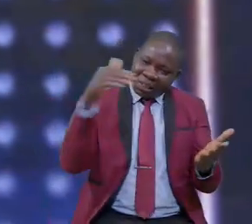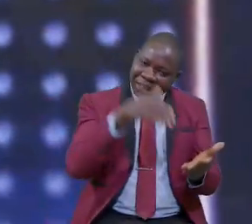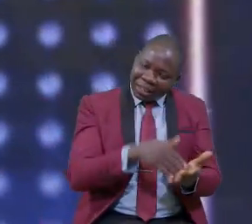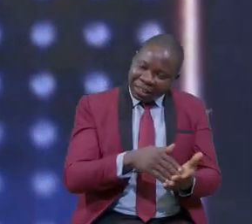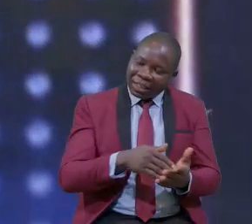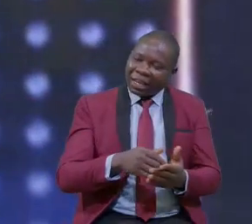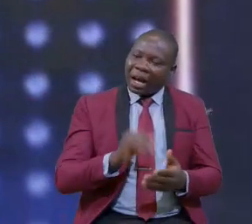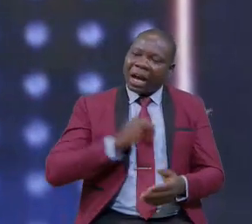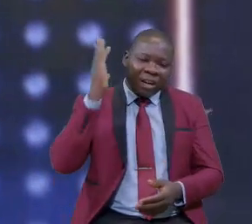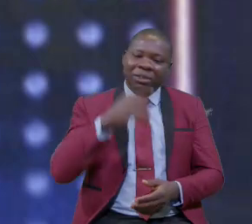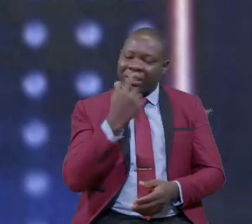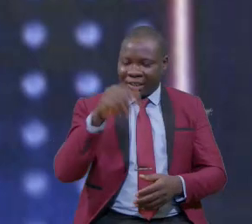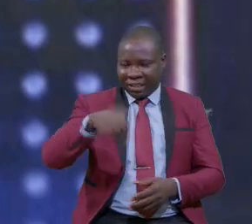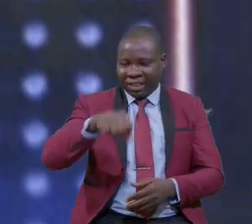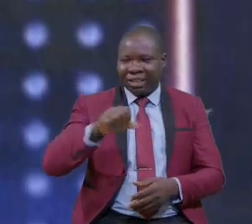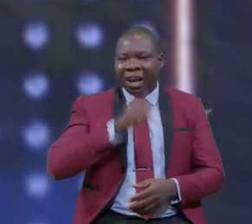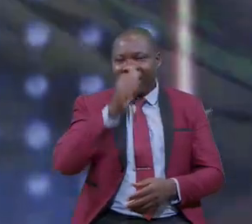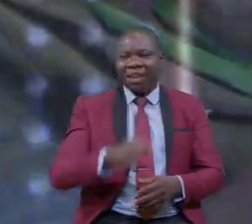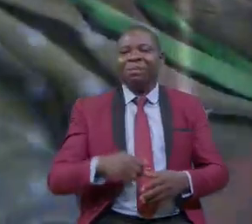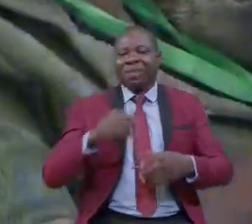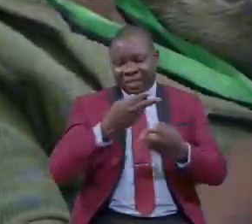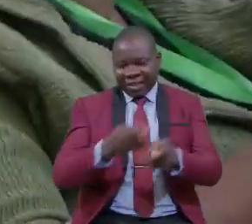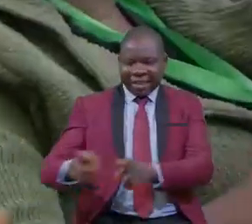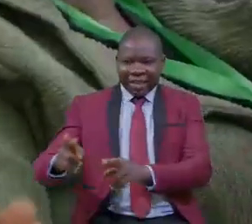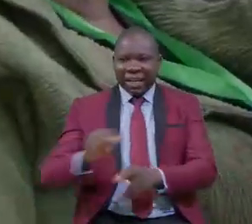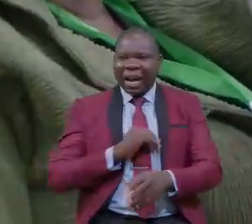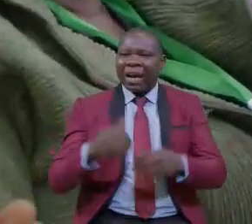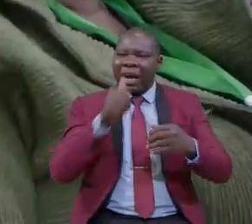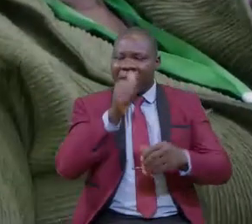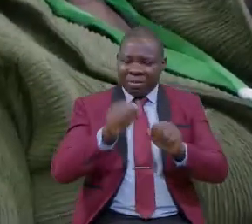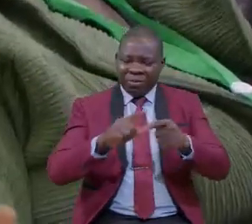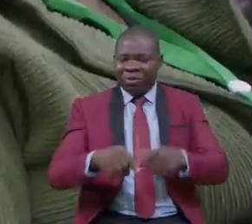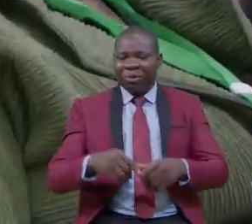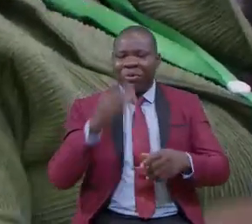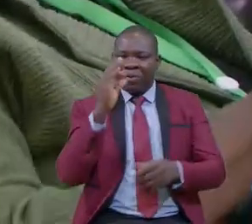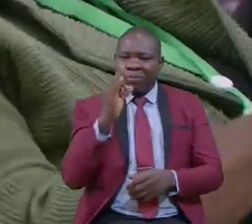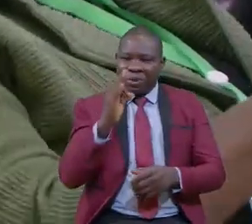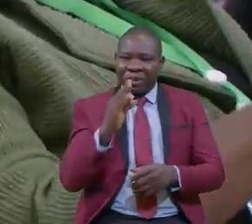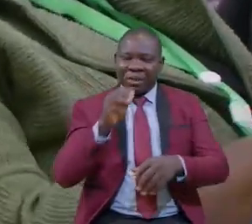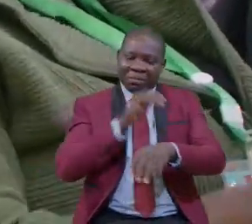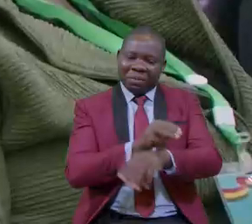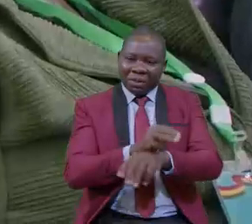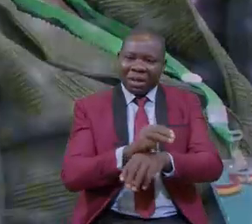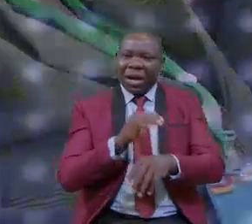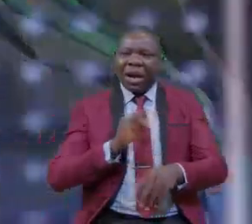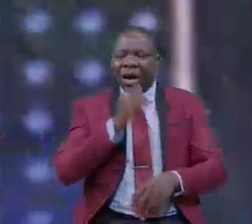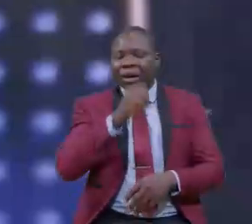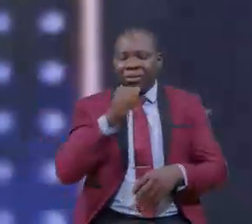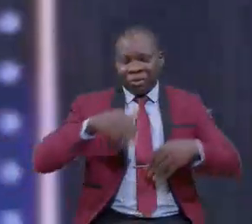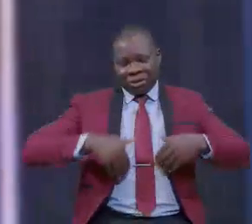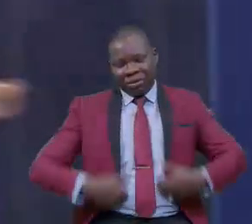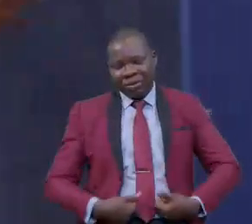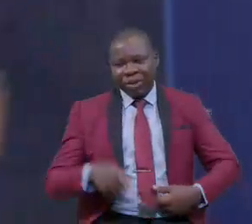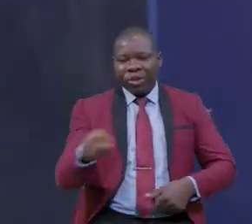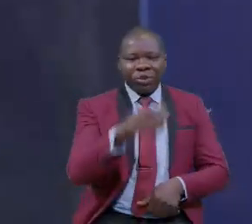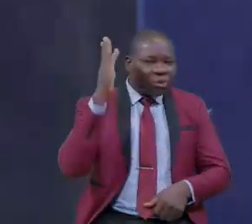minister and I'm not weary. Yeah. You will not be weary. Yeah. Your strength will not